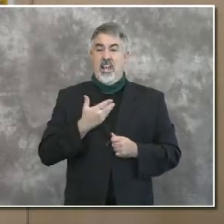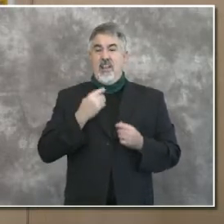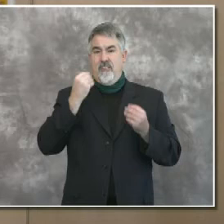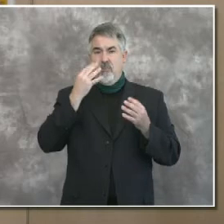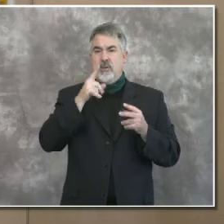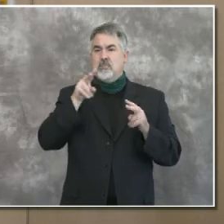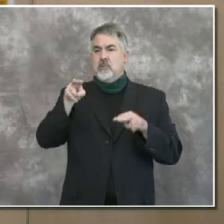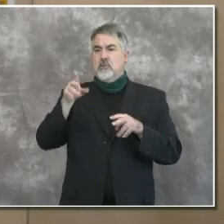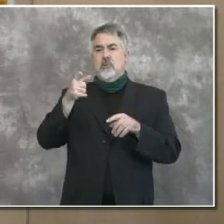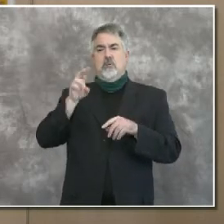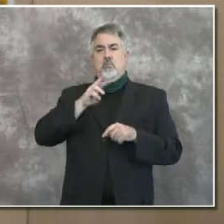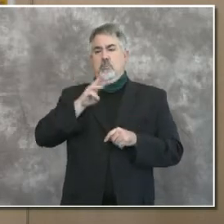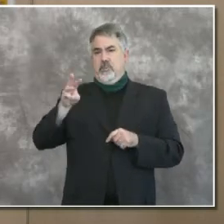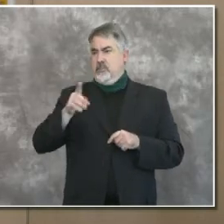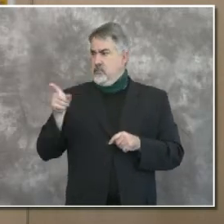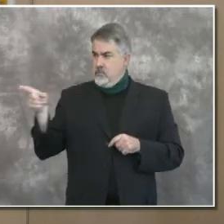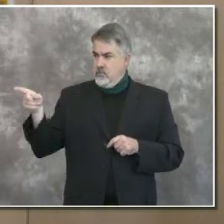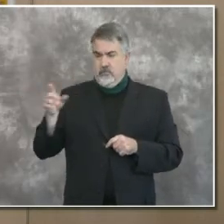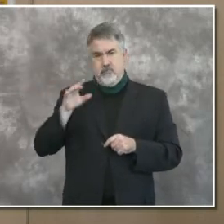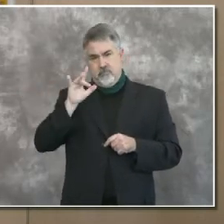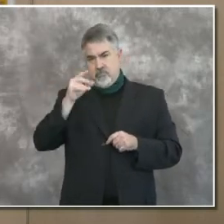our